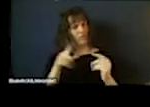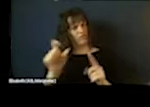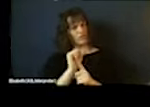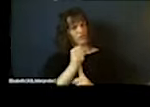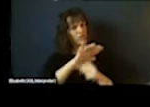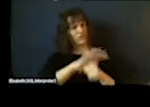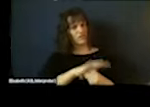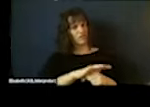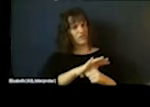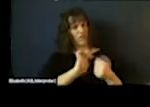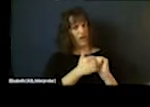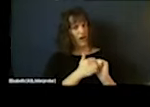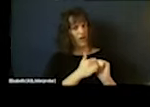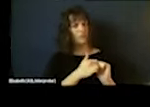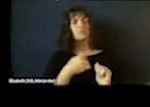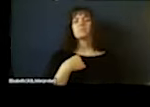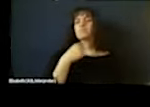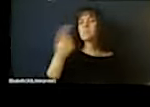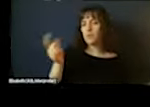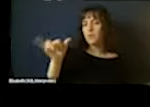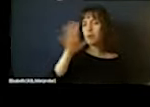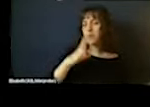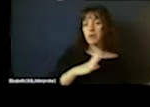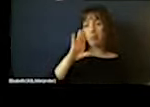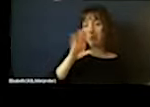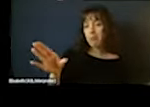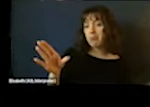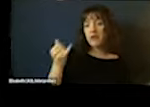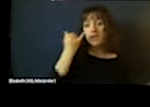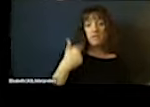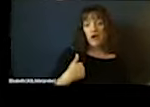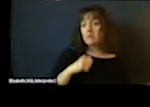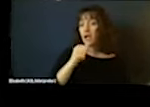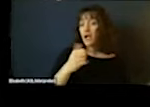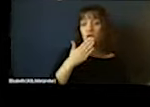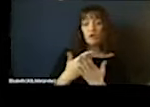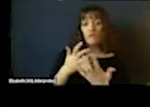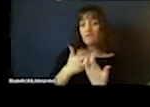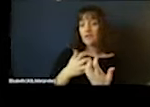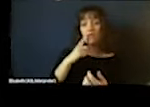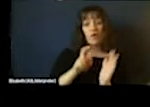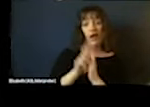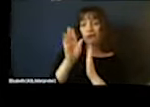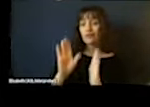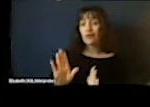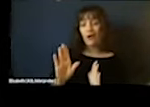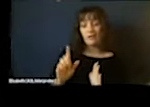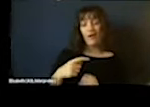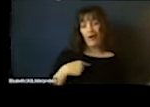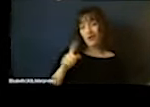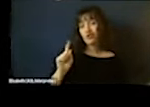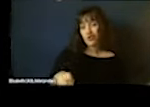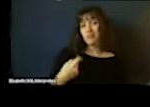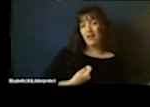her, yeah, directly, yeah, if I'm not a good candidate for an astronaut, I better eliminate it rather than